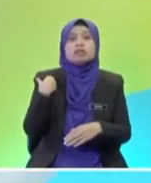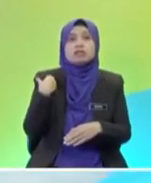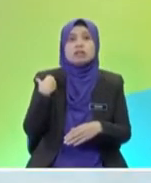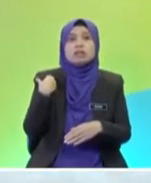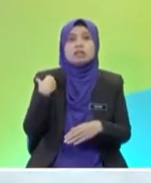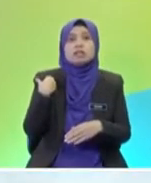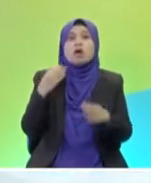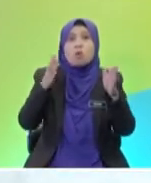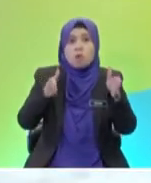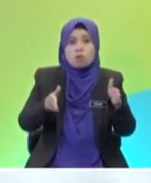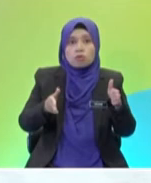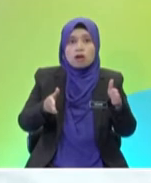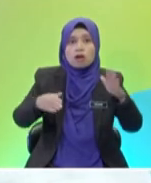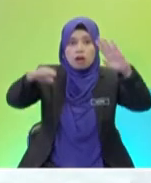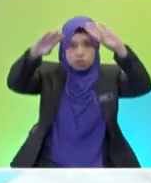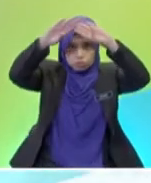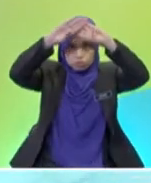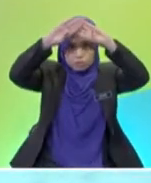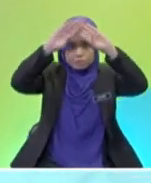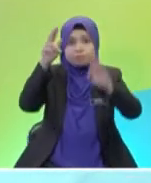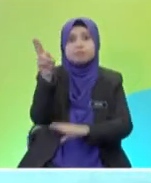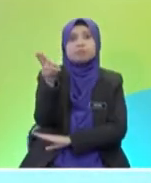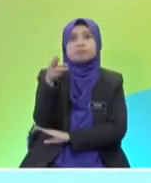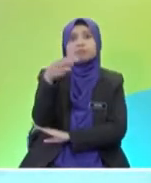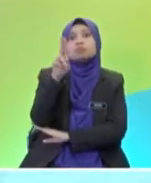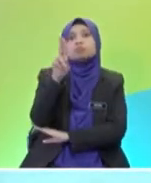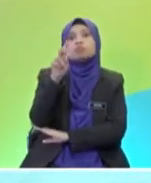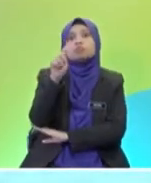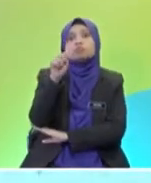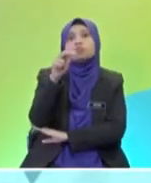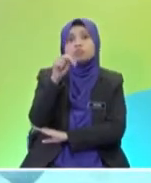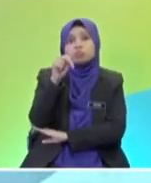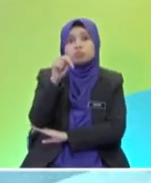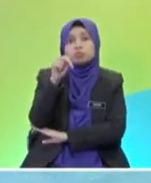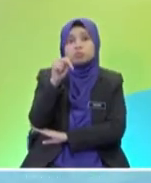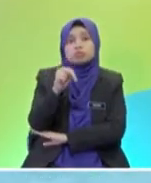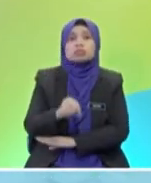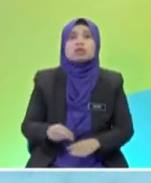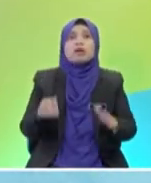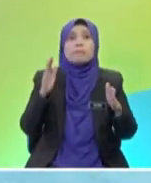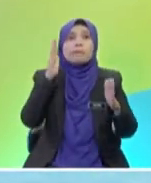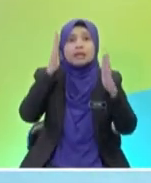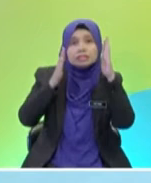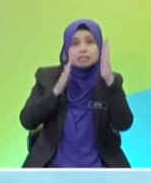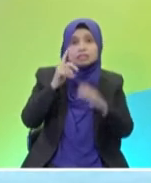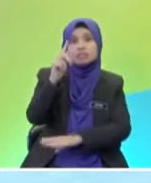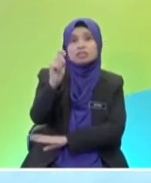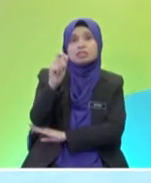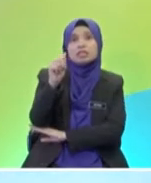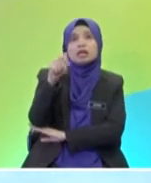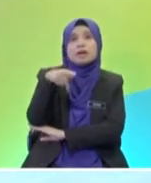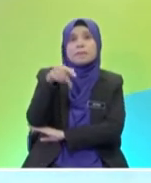have orangutan. We have already proceed orangutan in front here, and Malayan tapir. We have